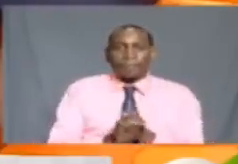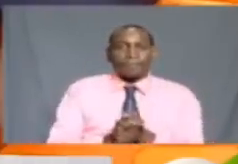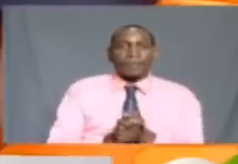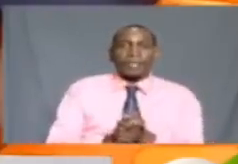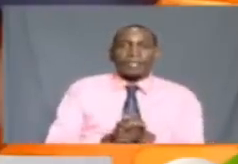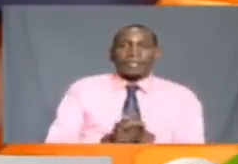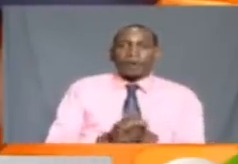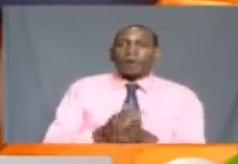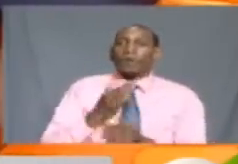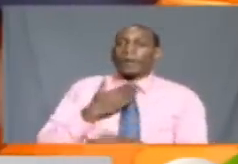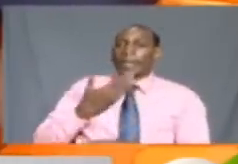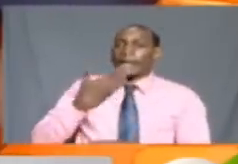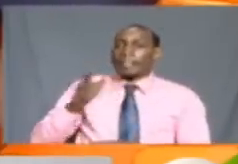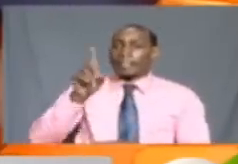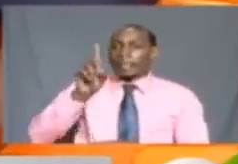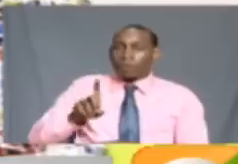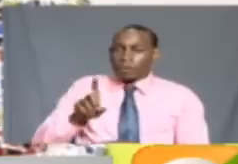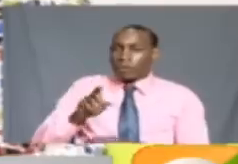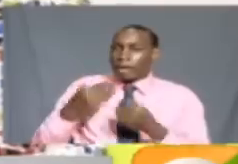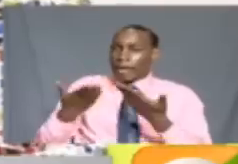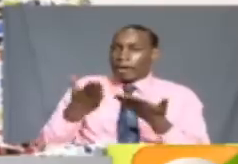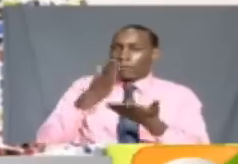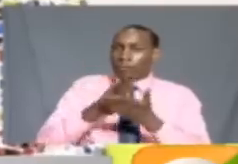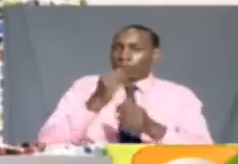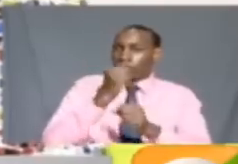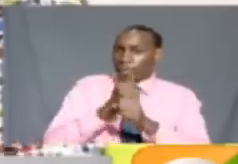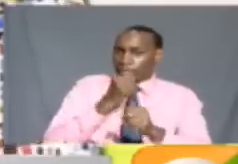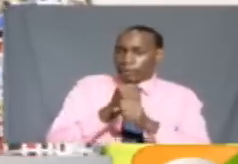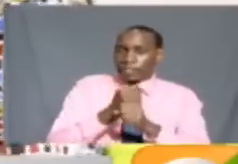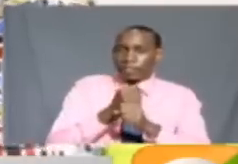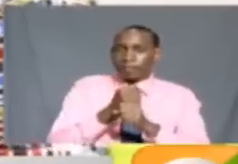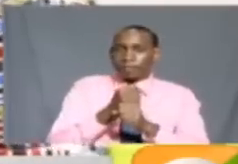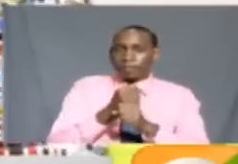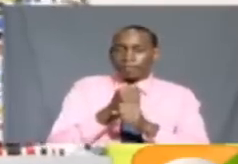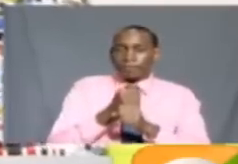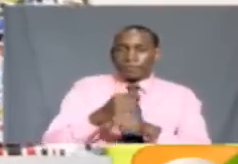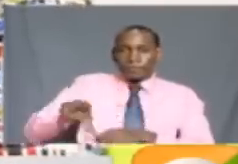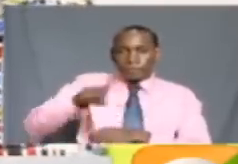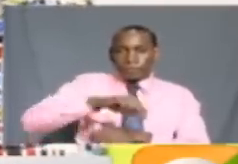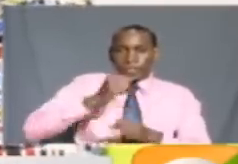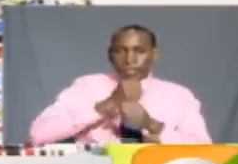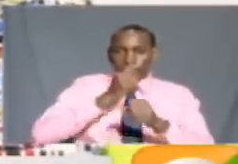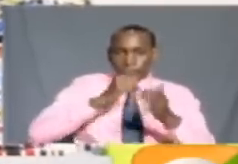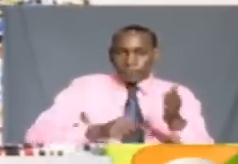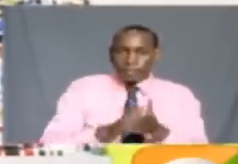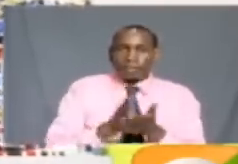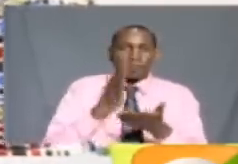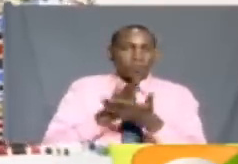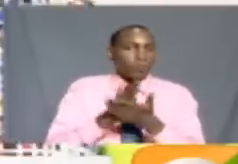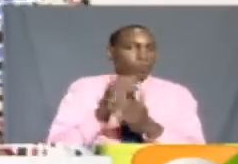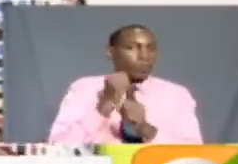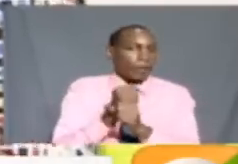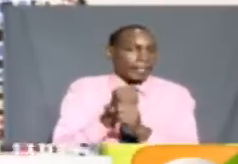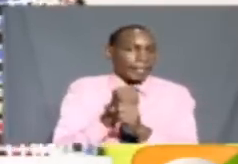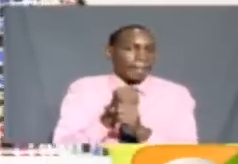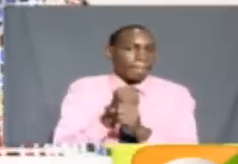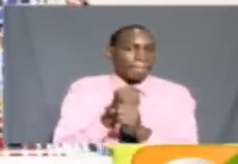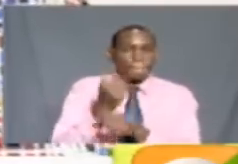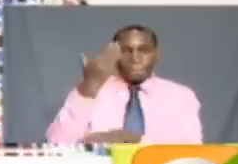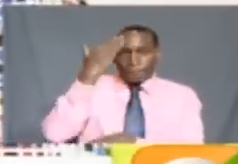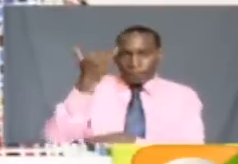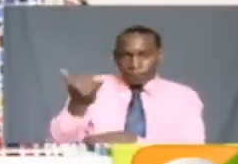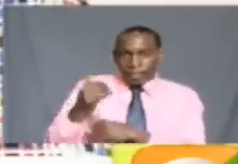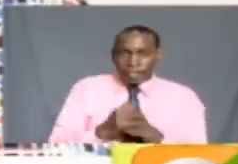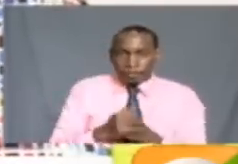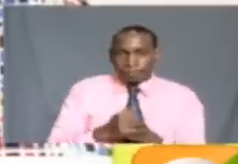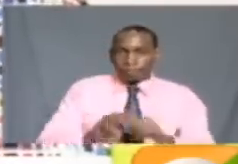answer that question on practicality of how we are doing this, how we are approaching this is what we are doing, and it's working. Because